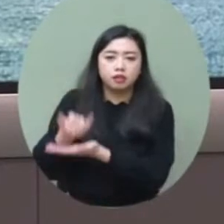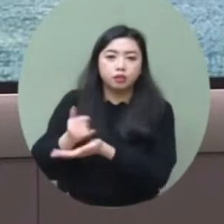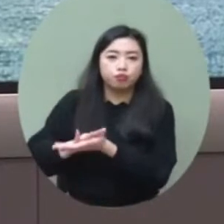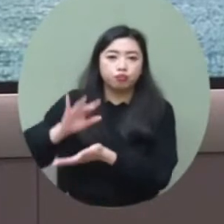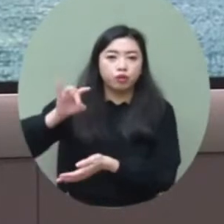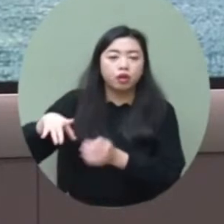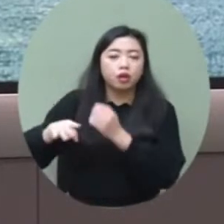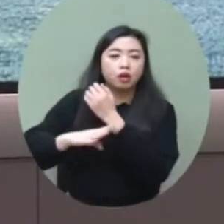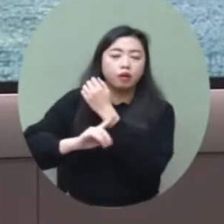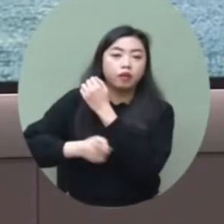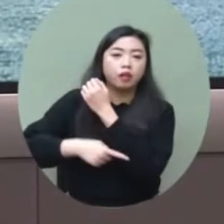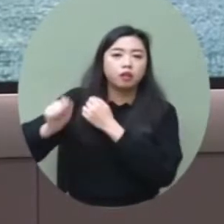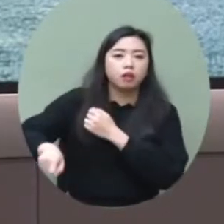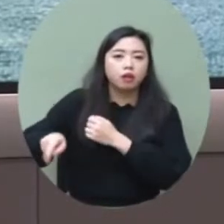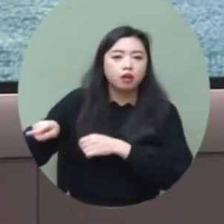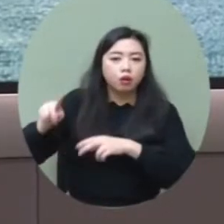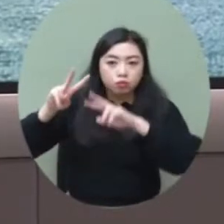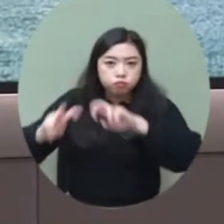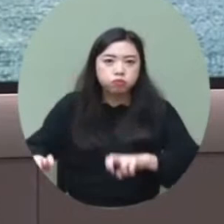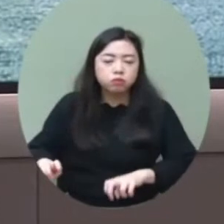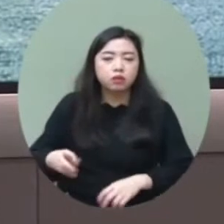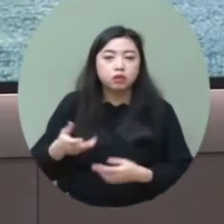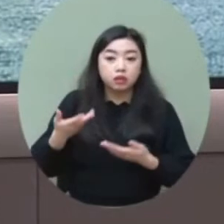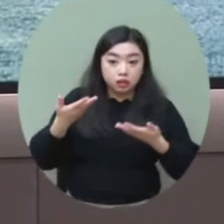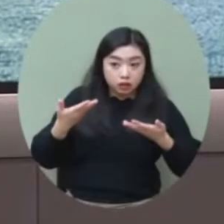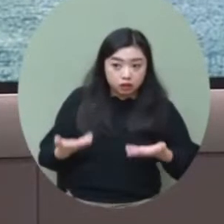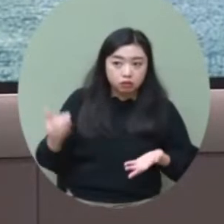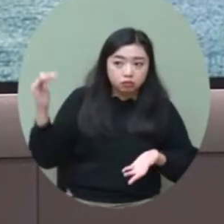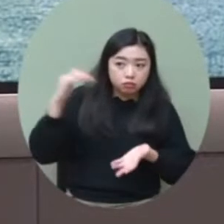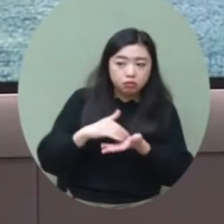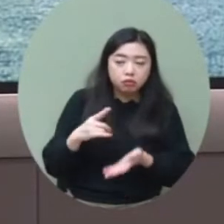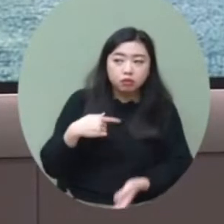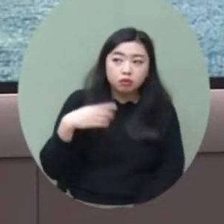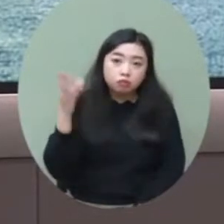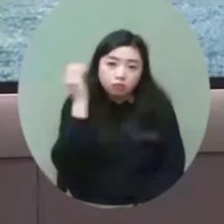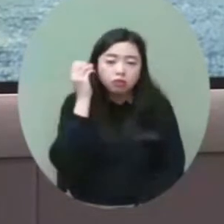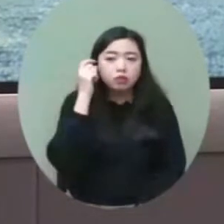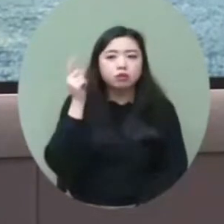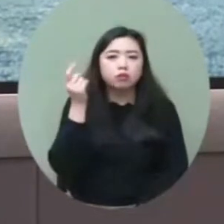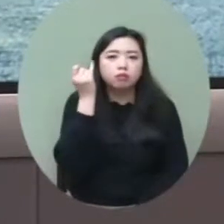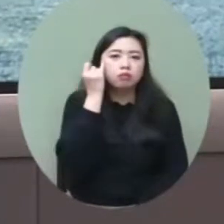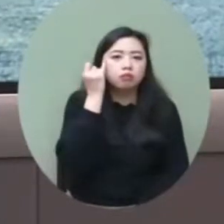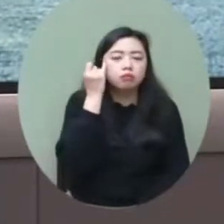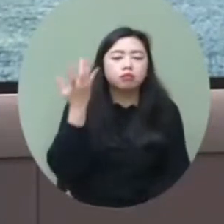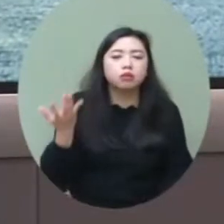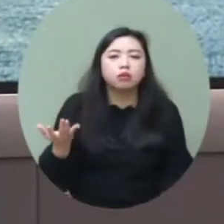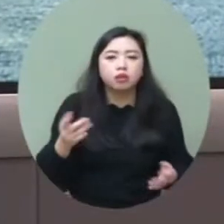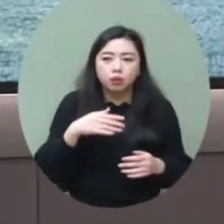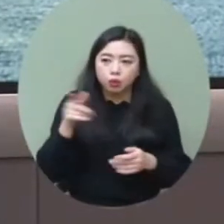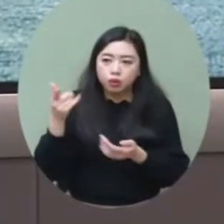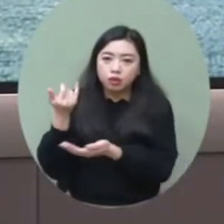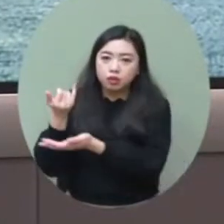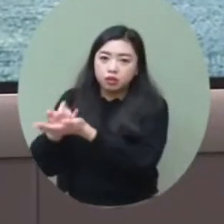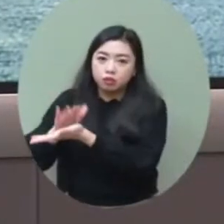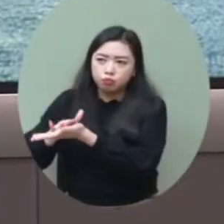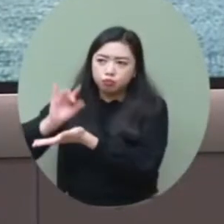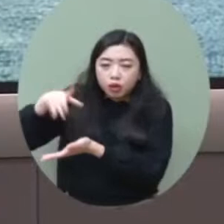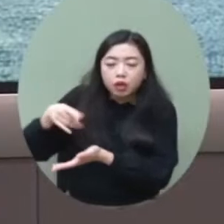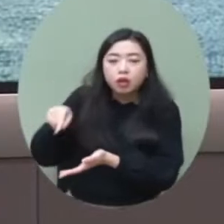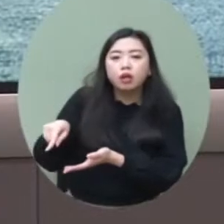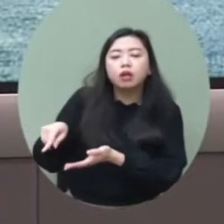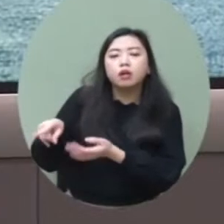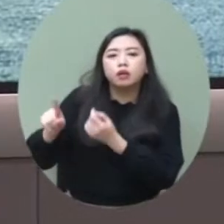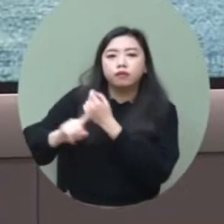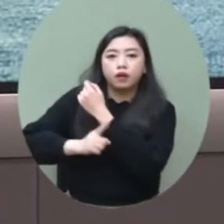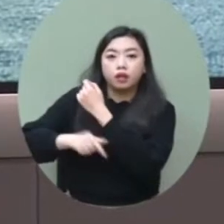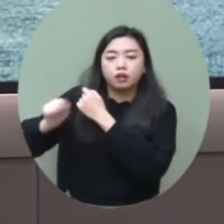diagnosis, and we will follow up the coroner as well as what has been happened to find out the cause of the